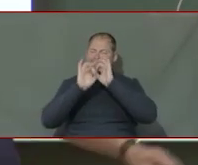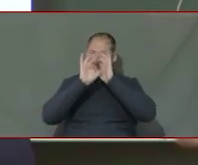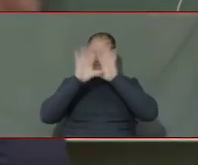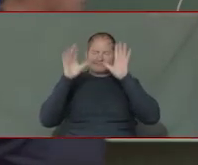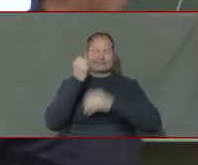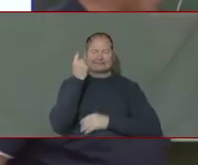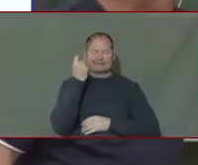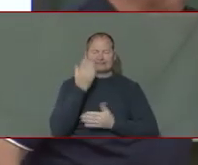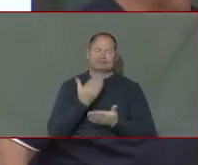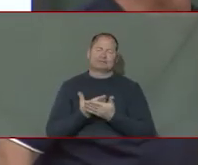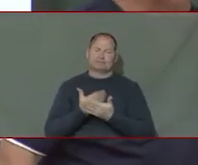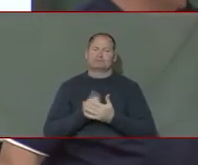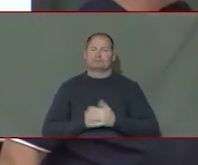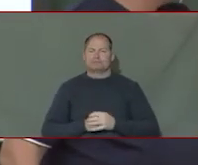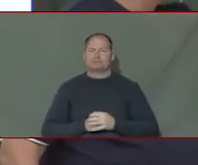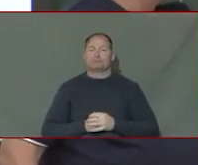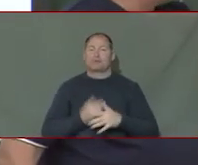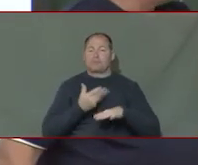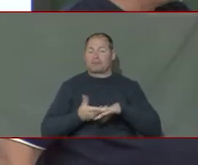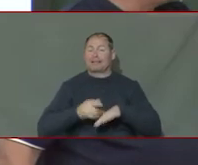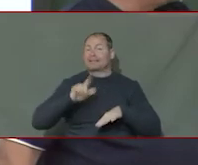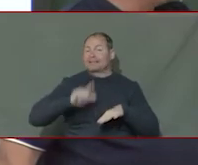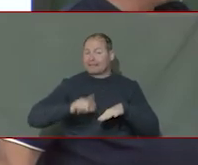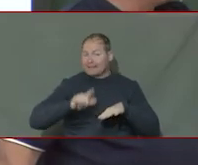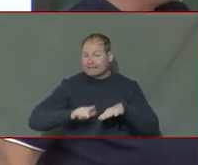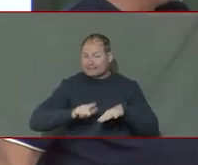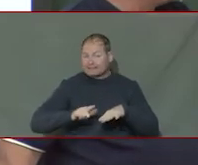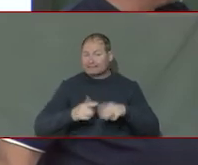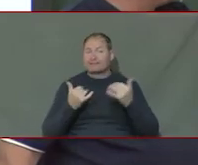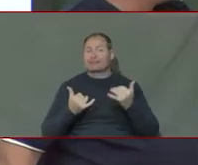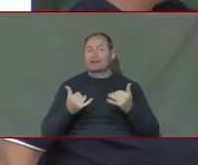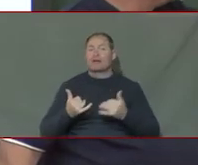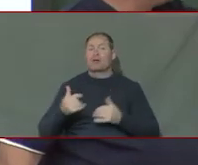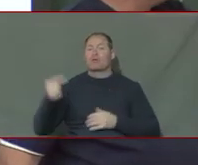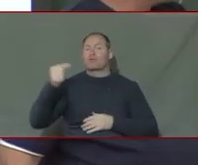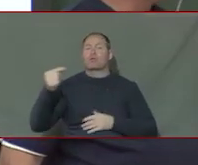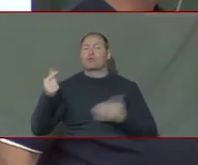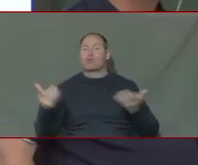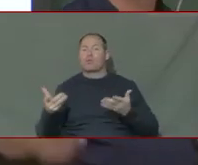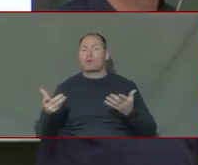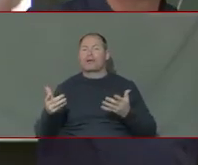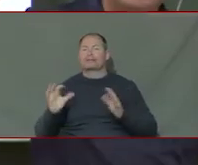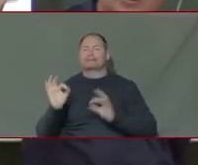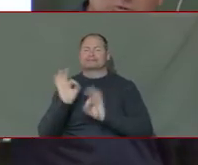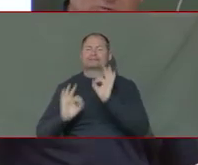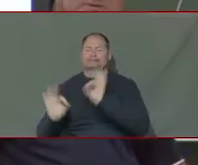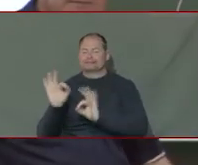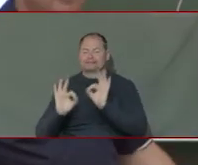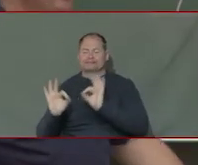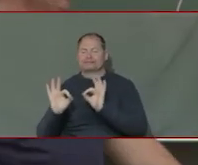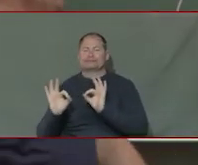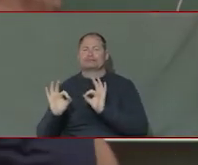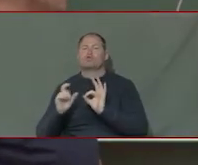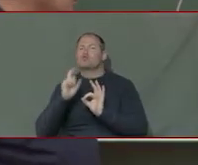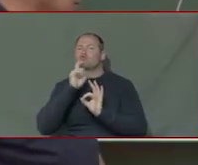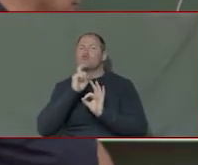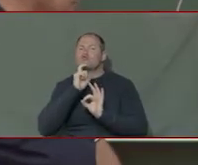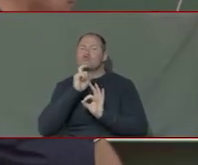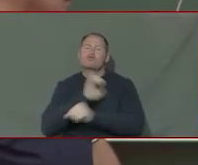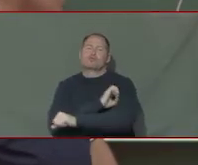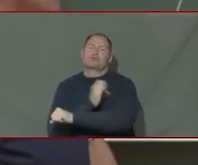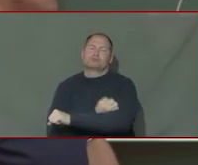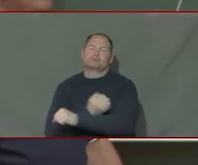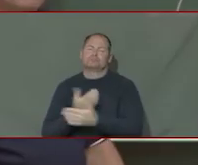So if it's now less in the blood, where's all the glucose molecules? They're in the cells, and the cells can use them to produce